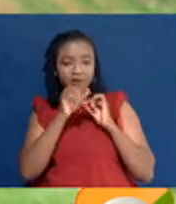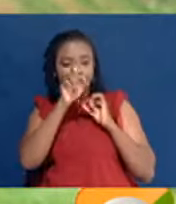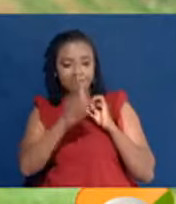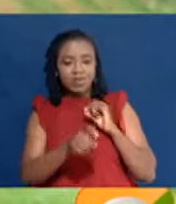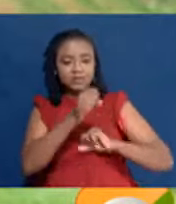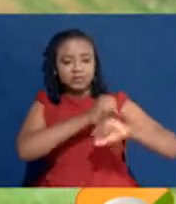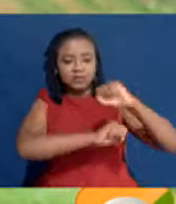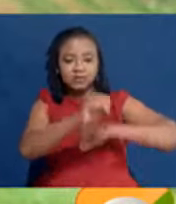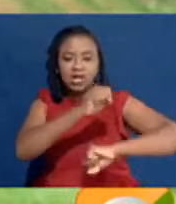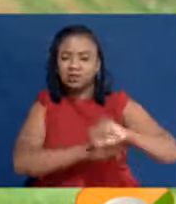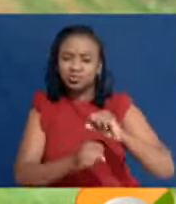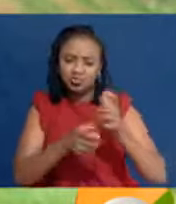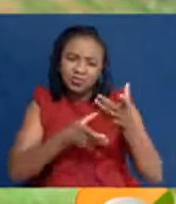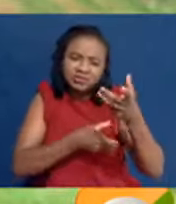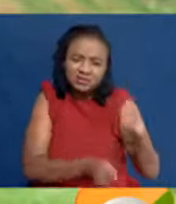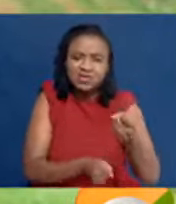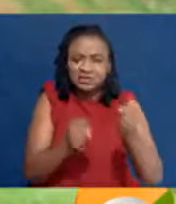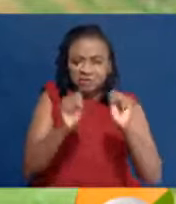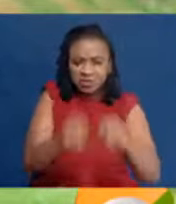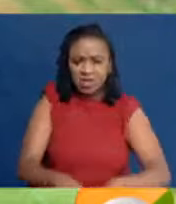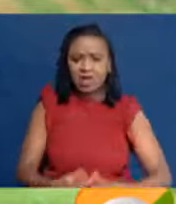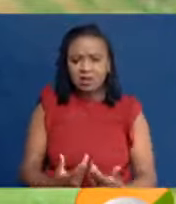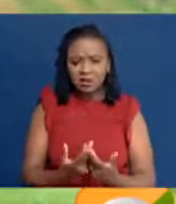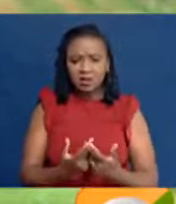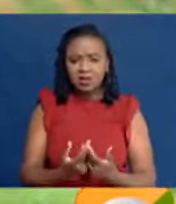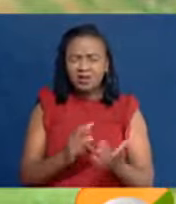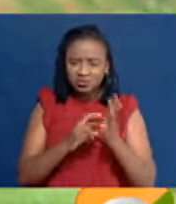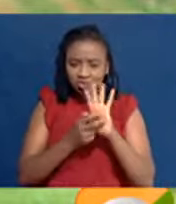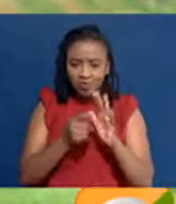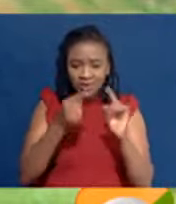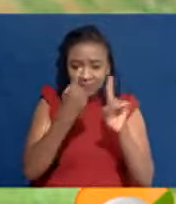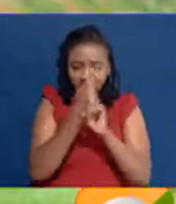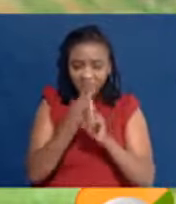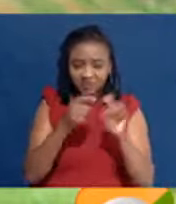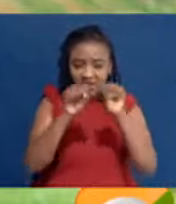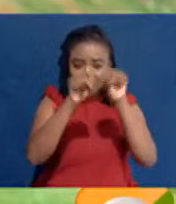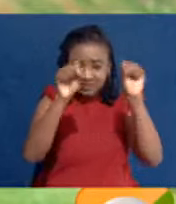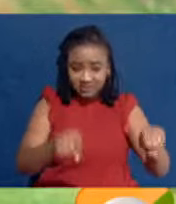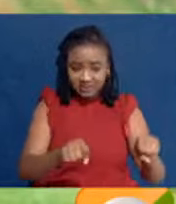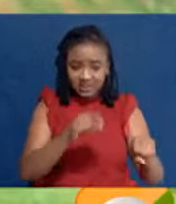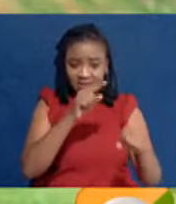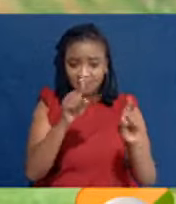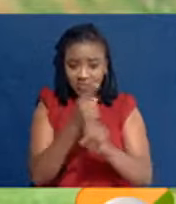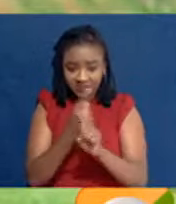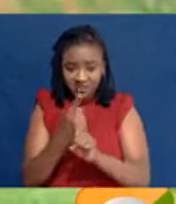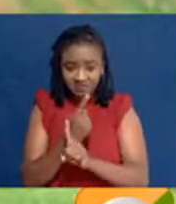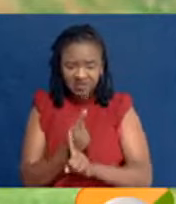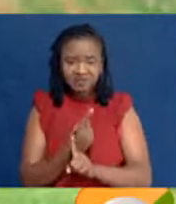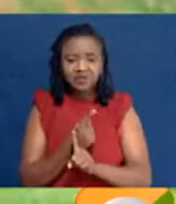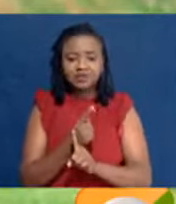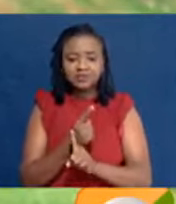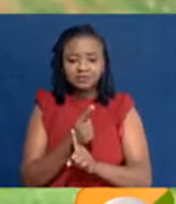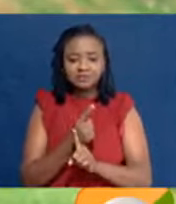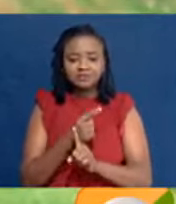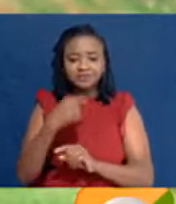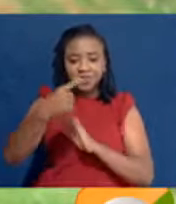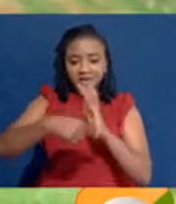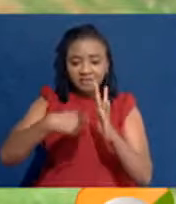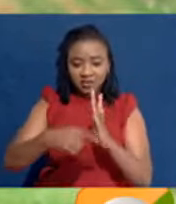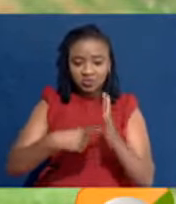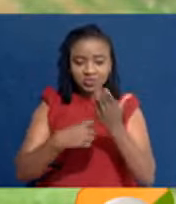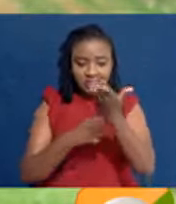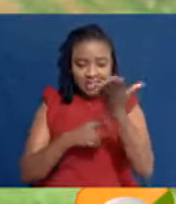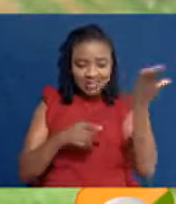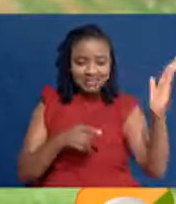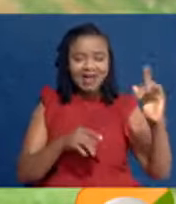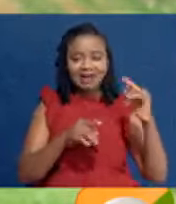otherwise what's left, right? So that those systems have to continue to hold the biggest emitters to account. The